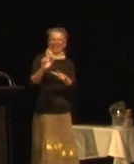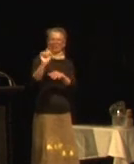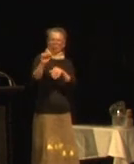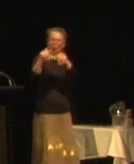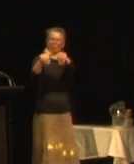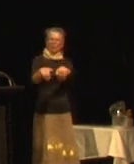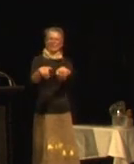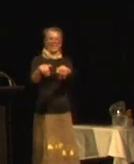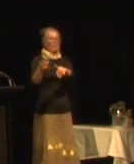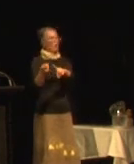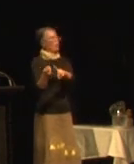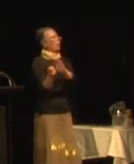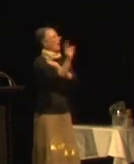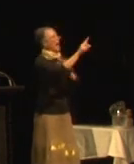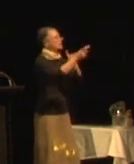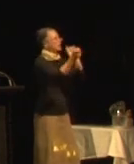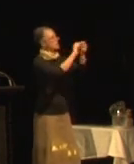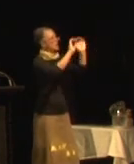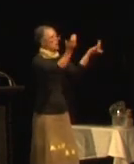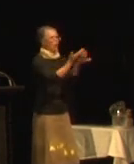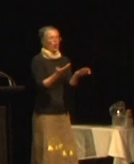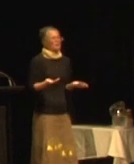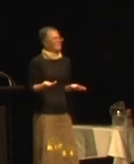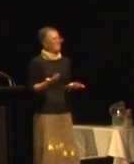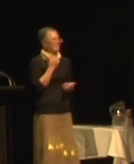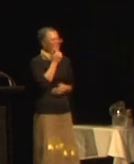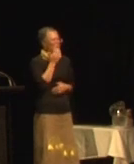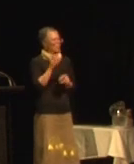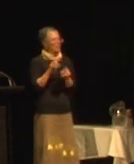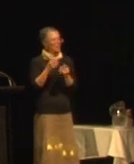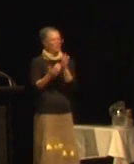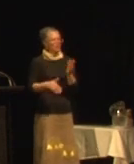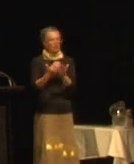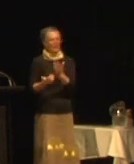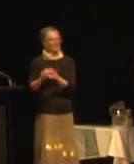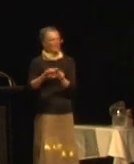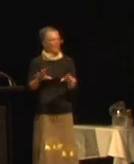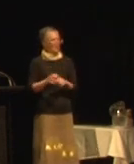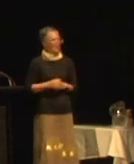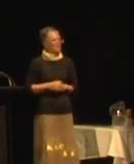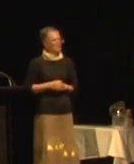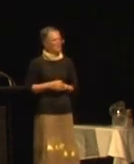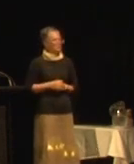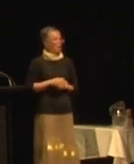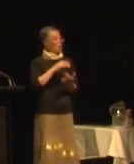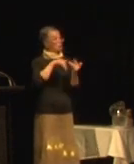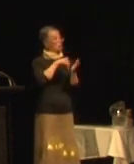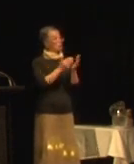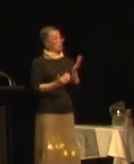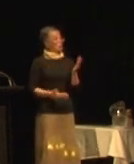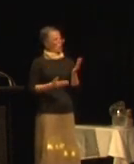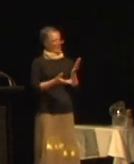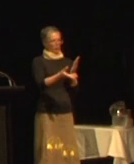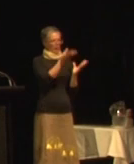Those stories, there are not a lot of them. And actually, social science tells us that the opposite can be true. The more people know about an